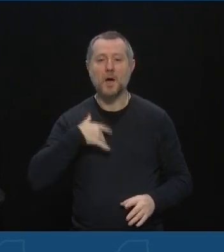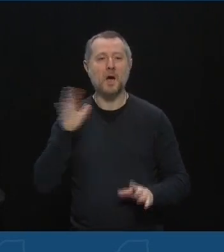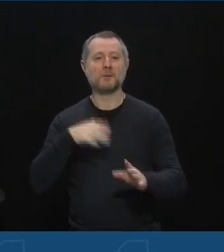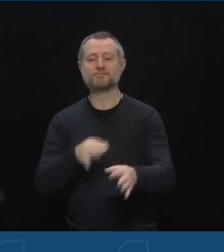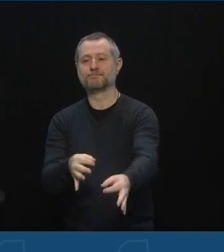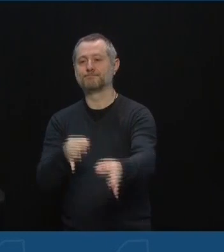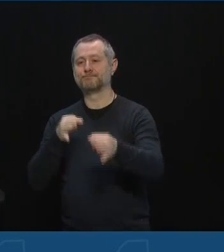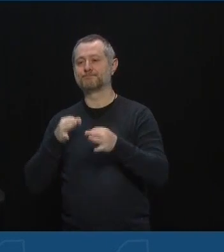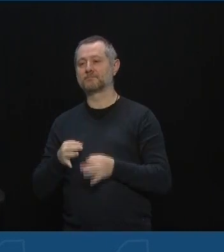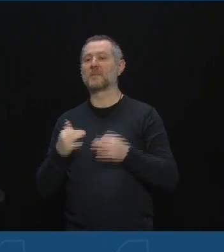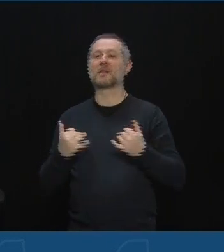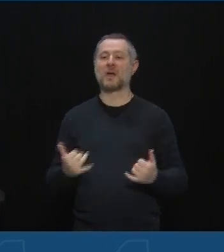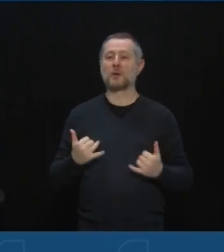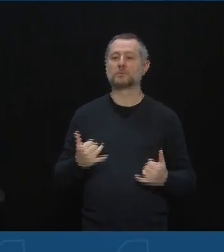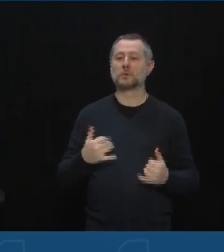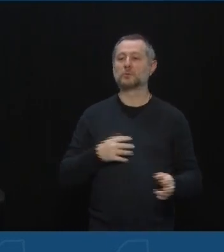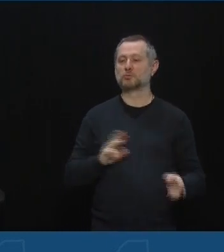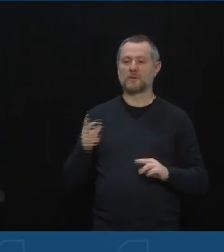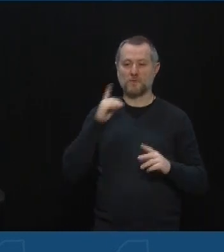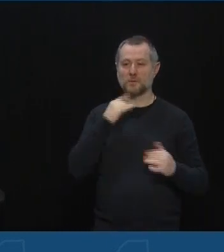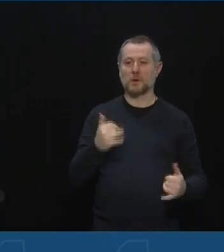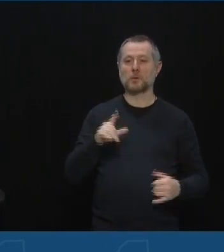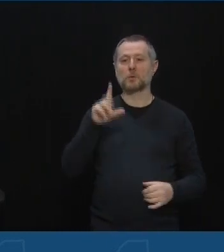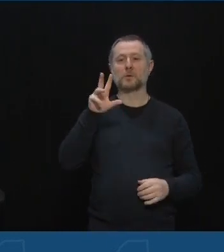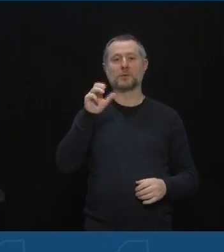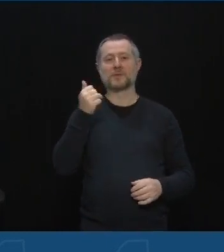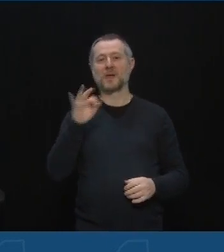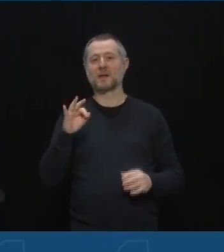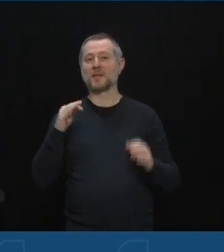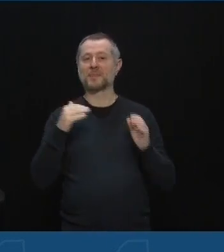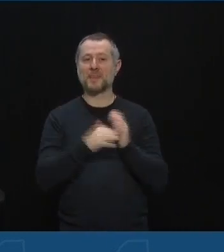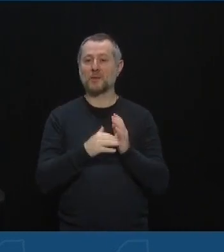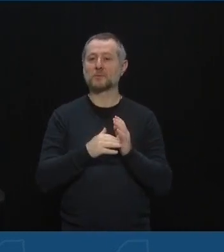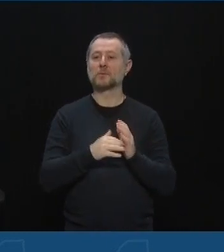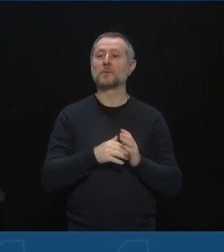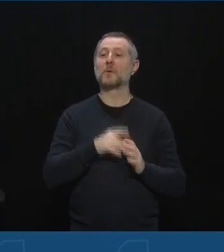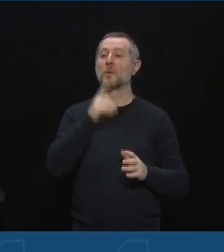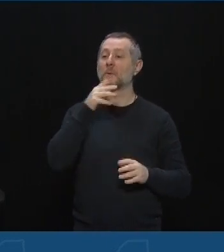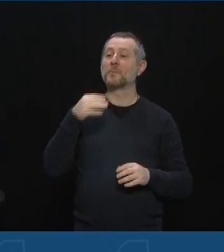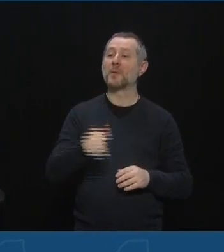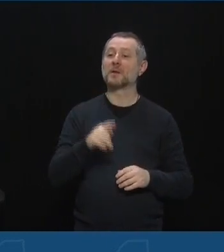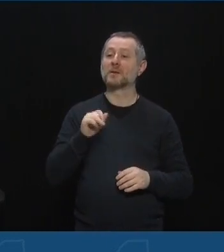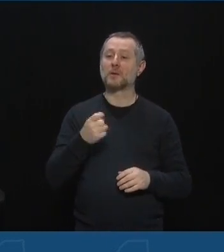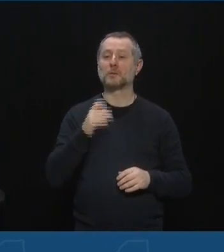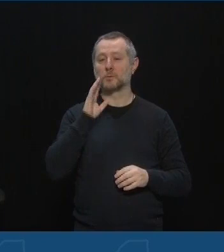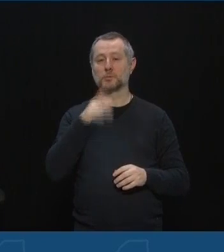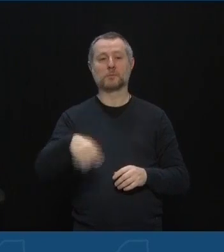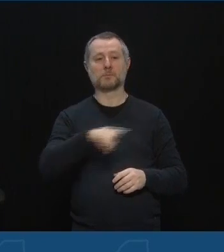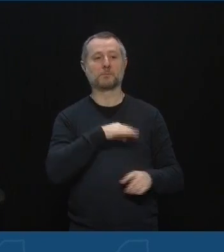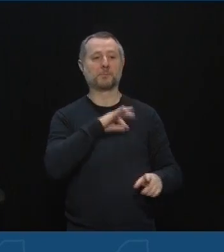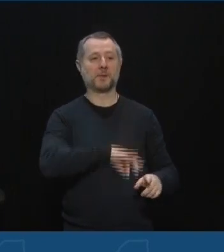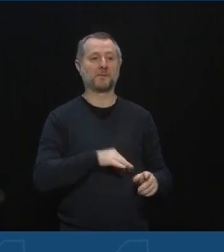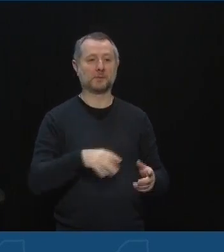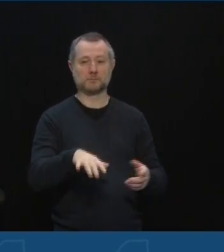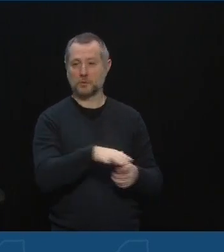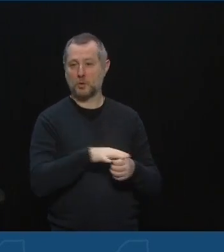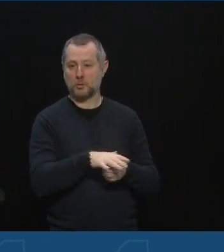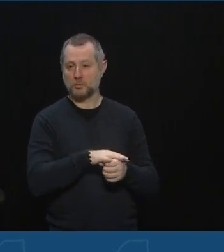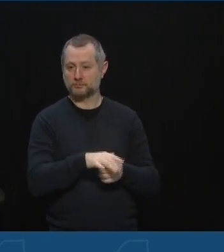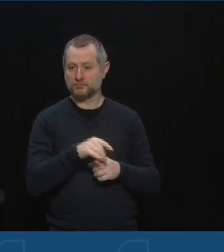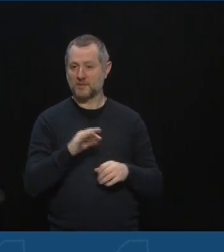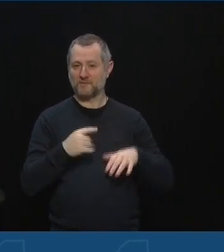get that money in the pockets of individuals. 319,000 Finger Lakes taxpayers will benefit from that beginning this year when we get the budget